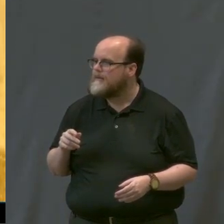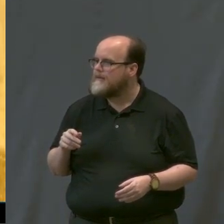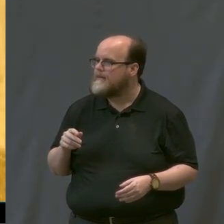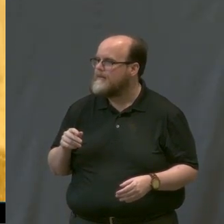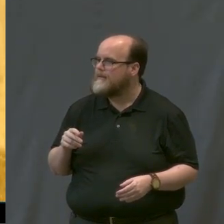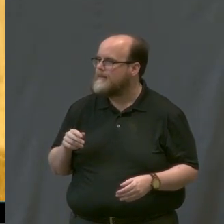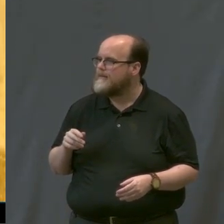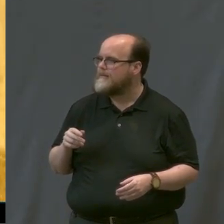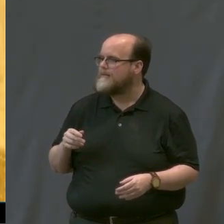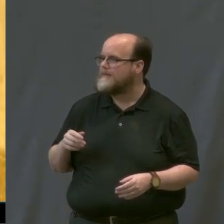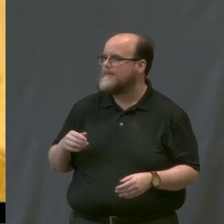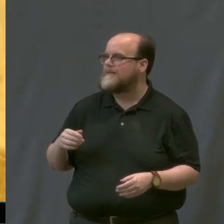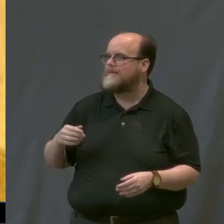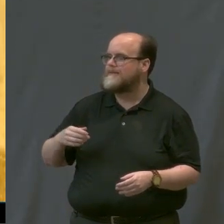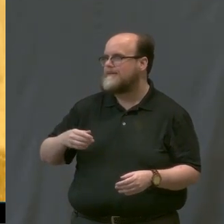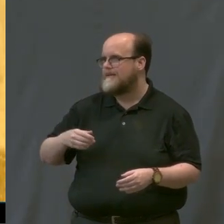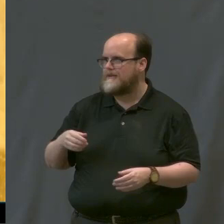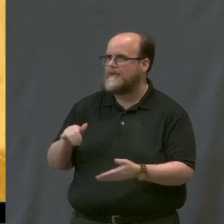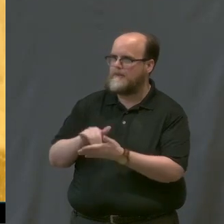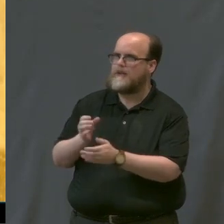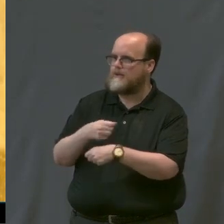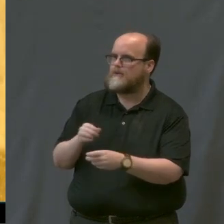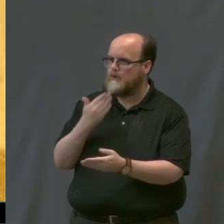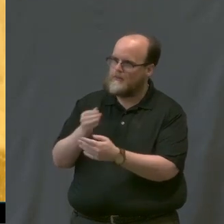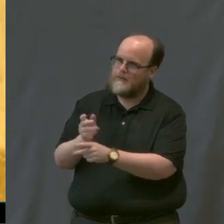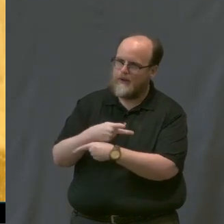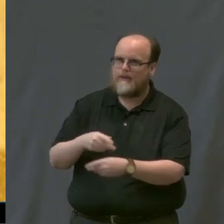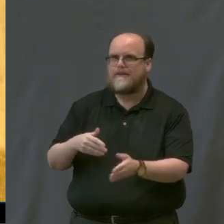They're great cars. What's the difference? So I'm like,